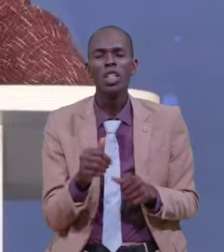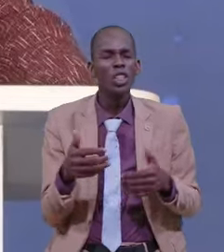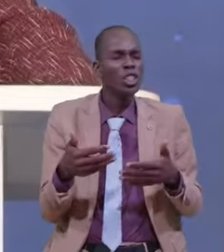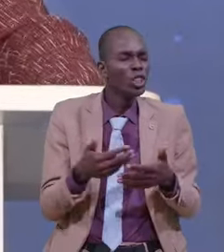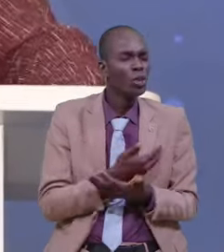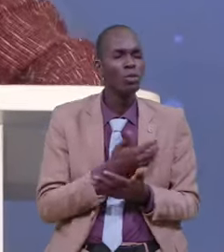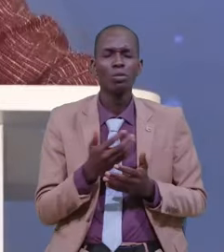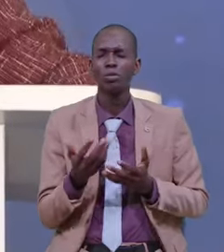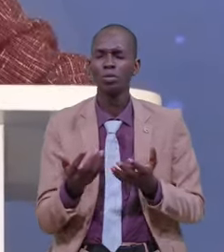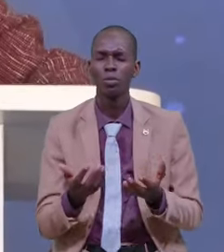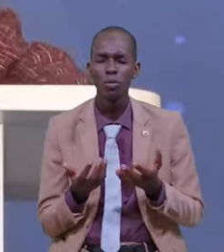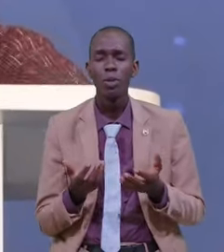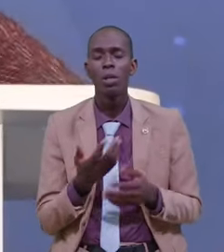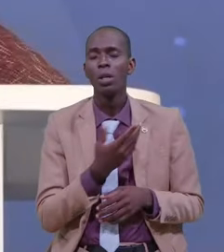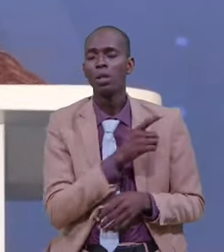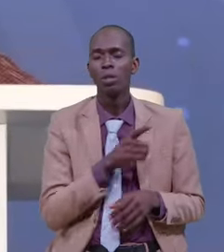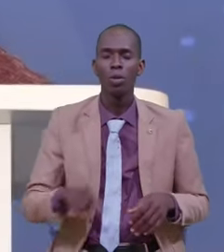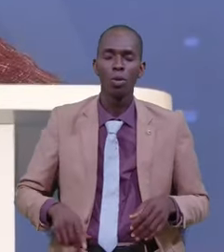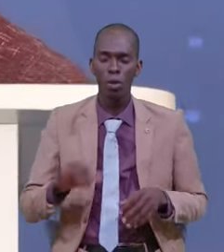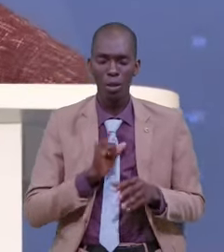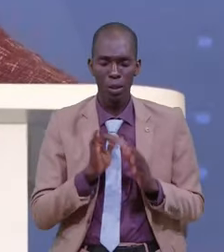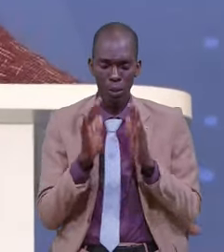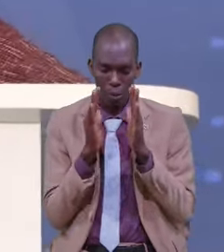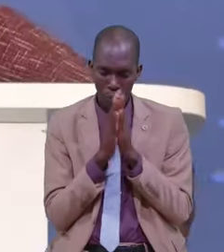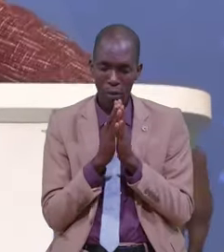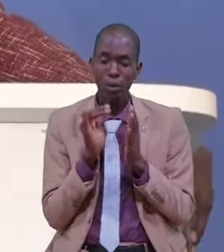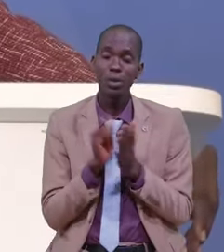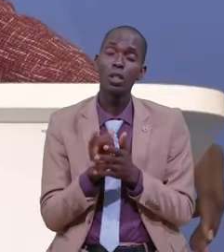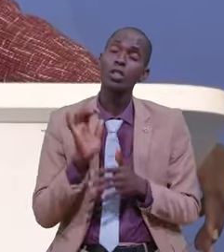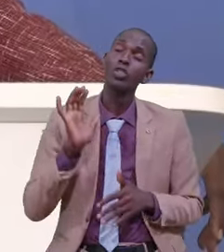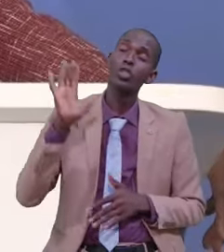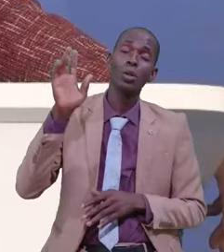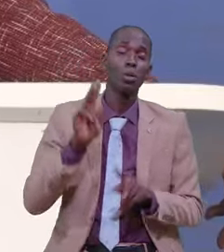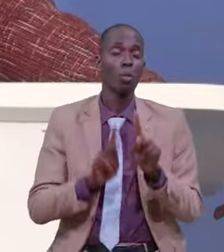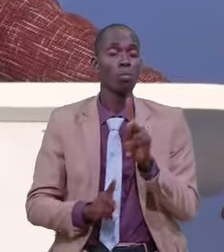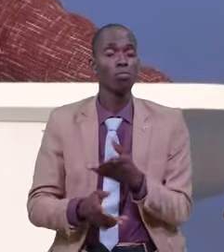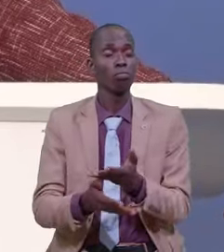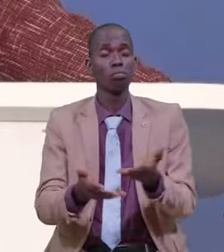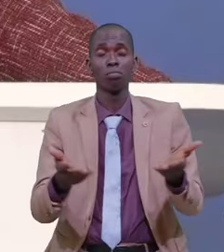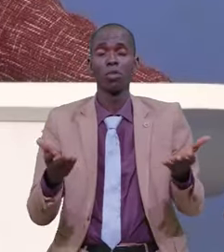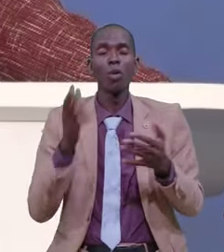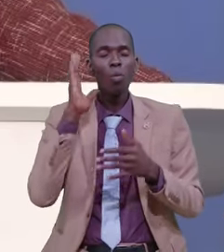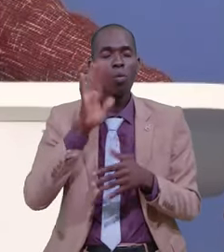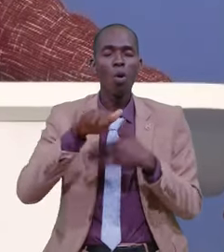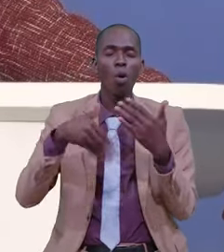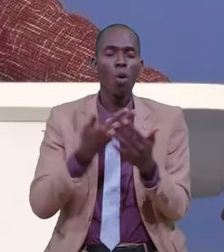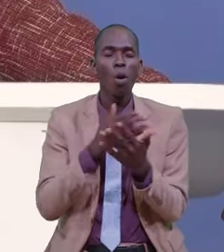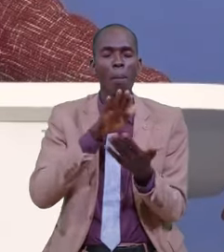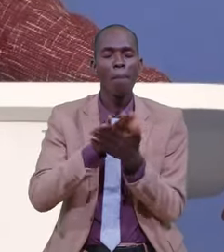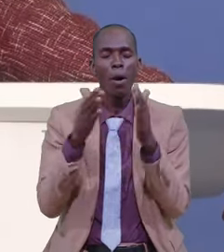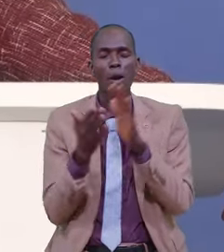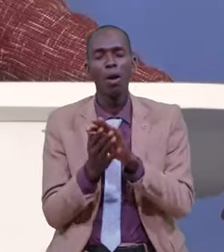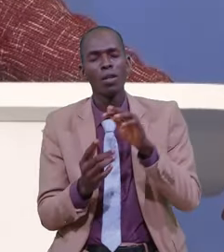passion. And Lord, I pray that your people will all become